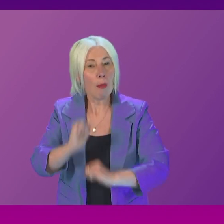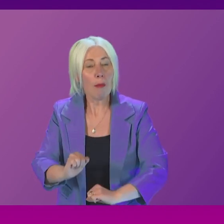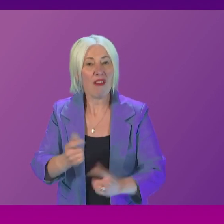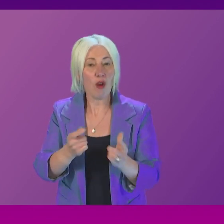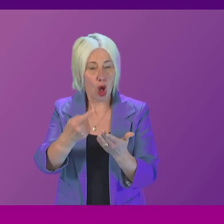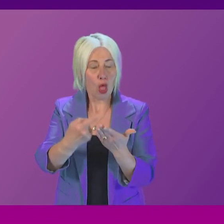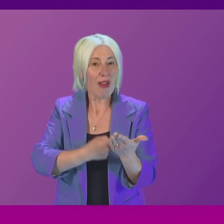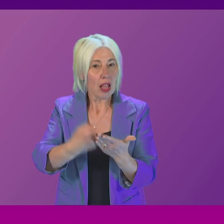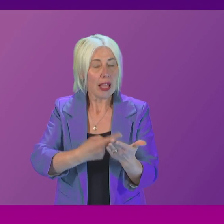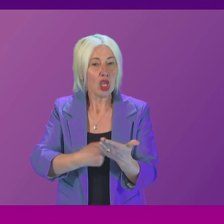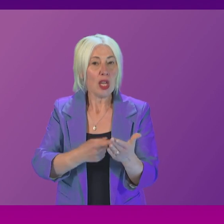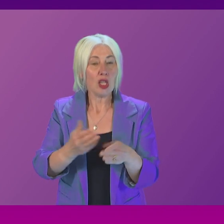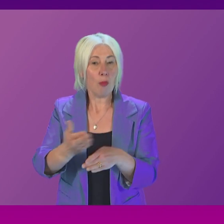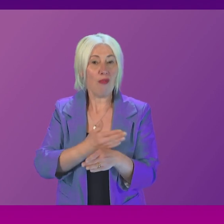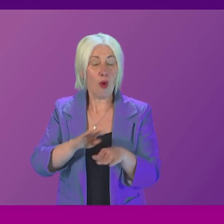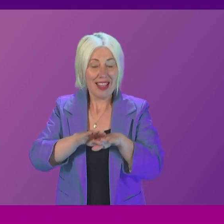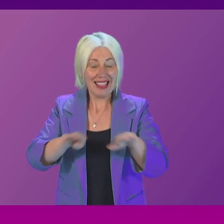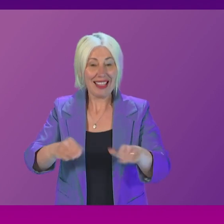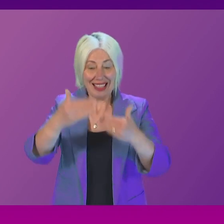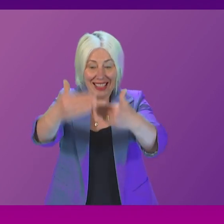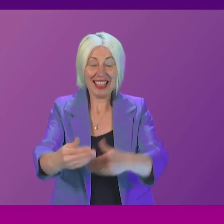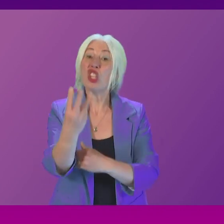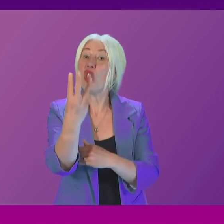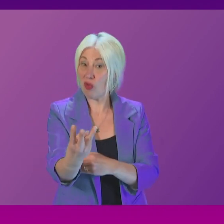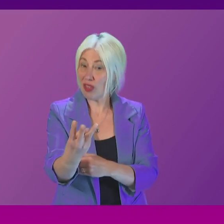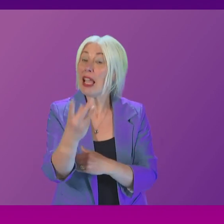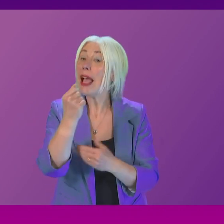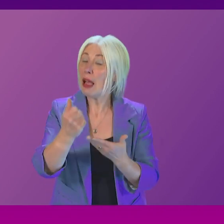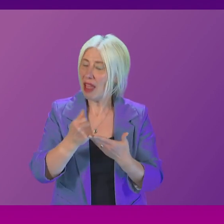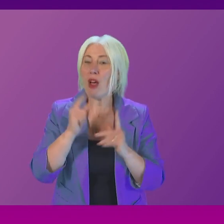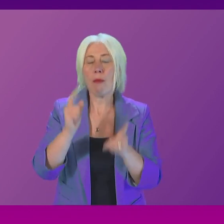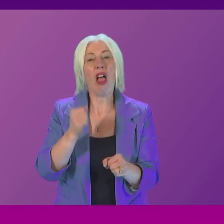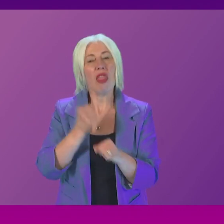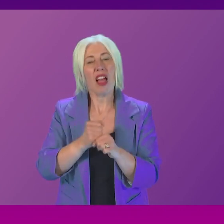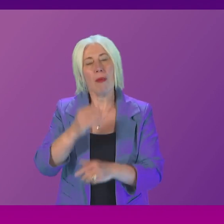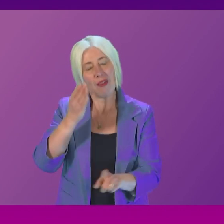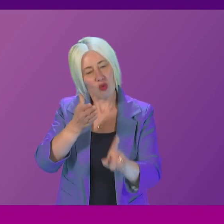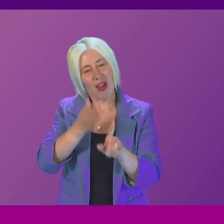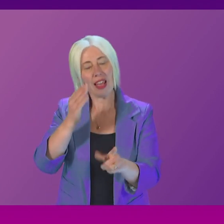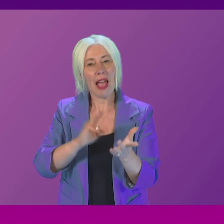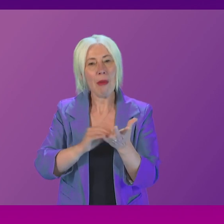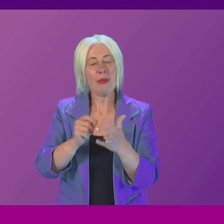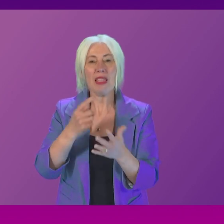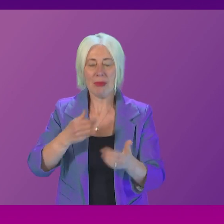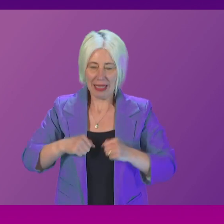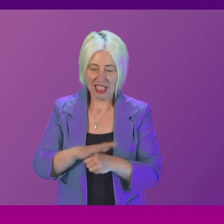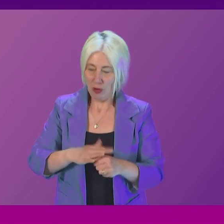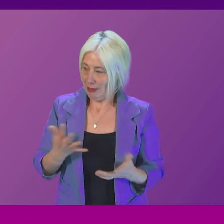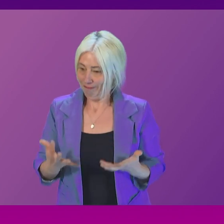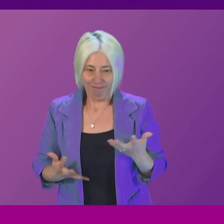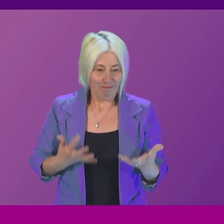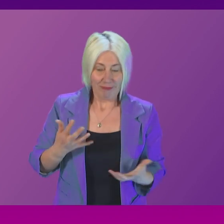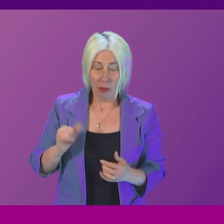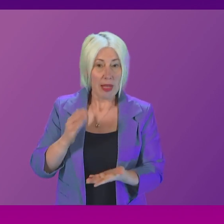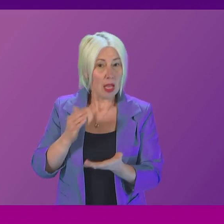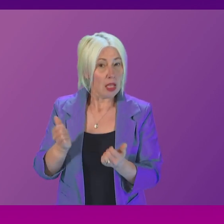to be available before stage three often, that can help. But for the government to recognise sometimes MSPs are put in a position they're being asked to, it might be something they